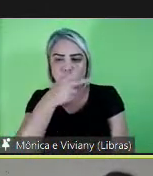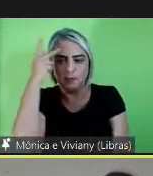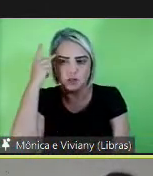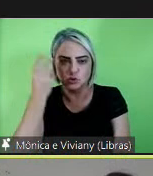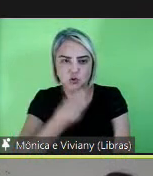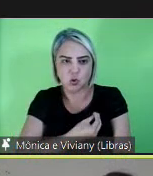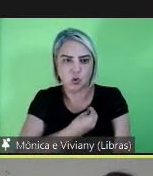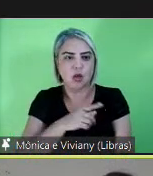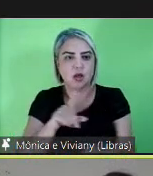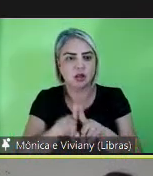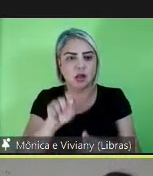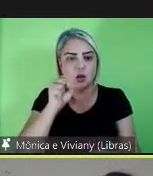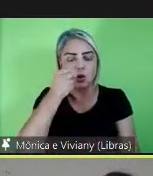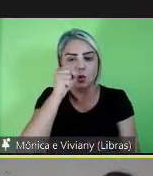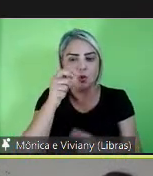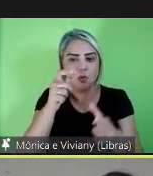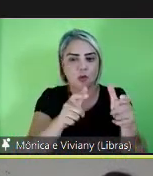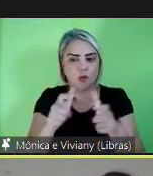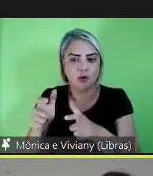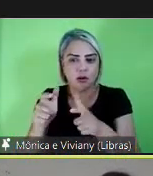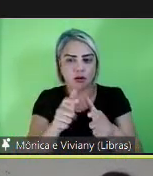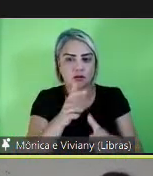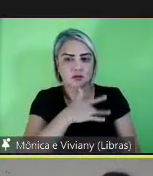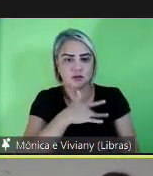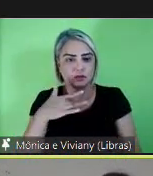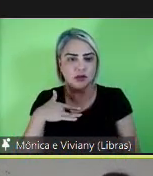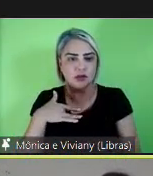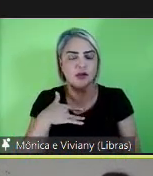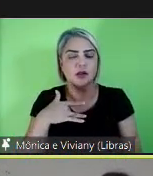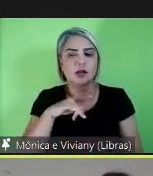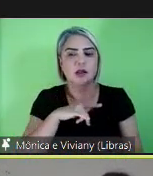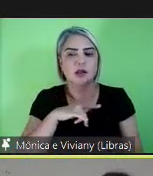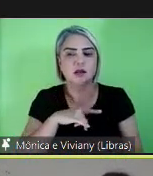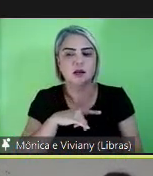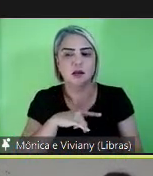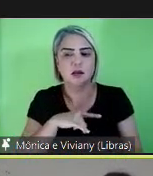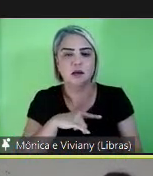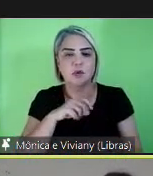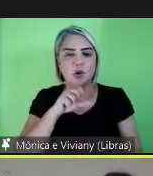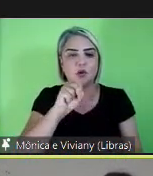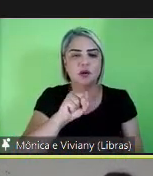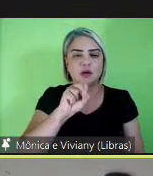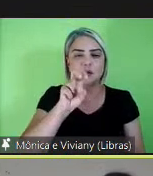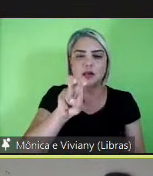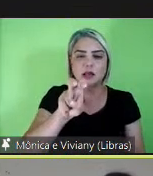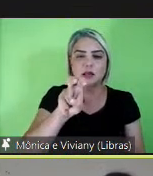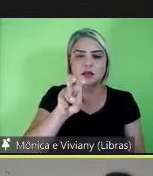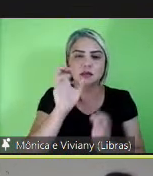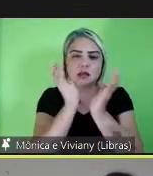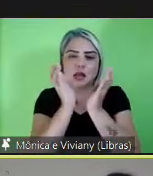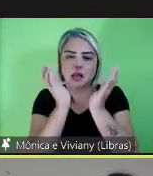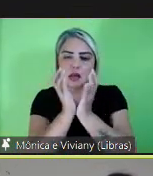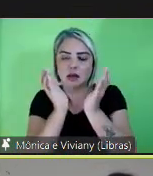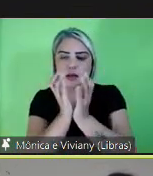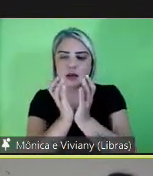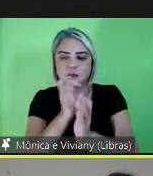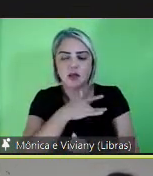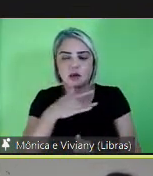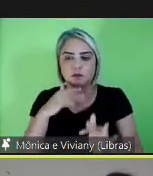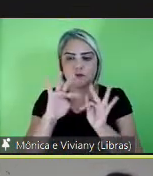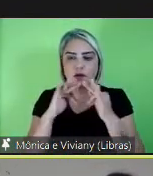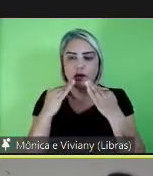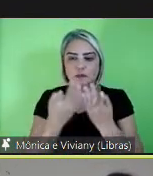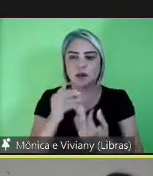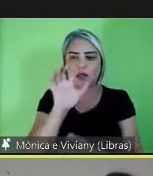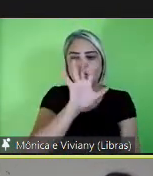303,000 inhabitants. We also have 8 territories of health. We also have a coverage of 85 teams of